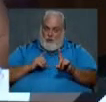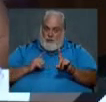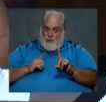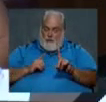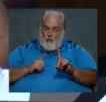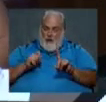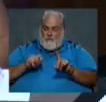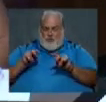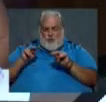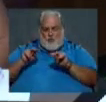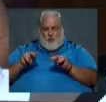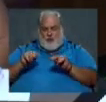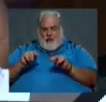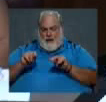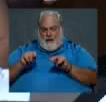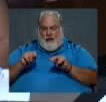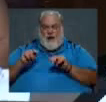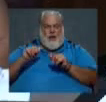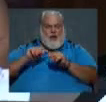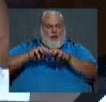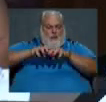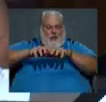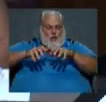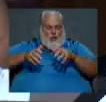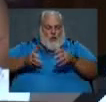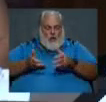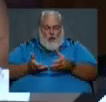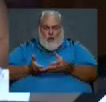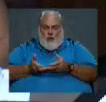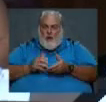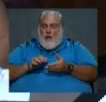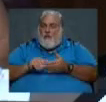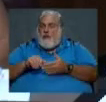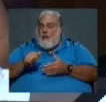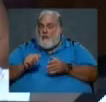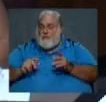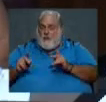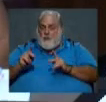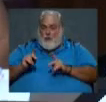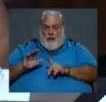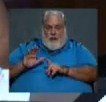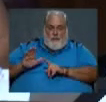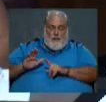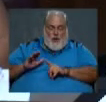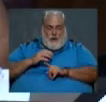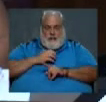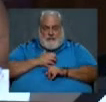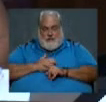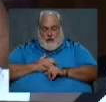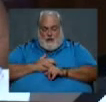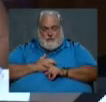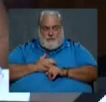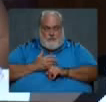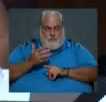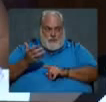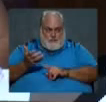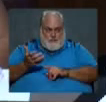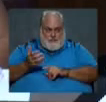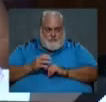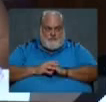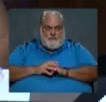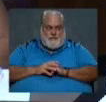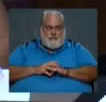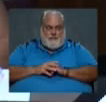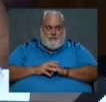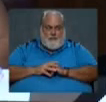we have to look at all of these folks and their wants and desires.